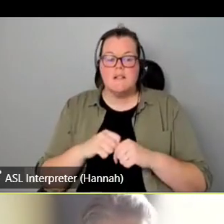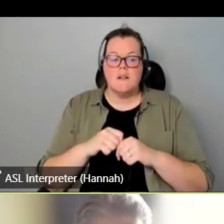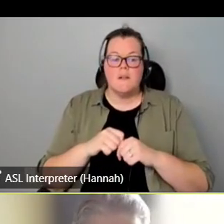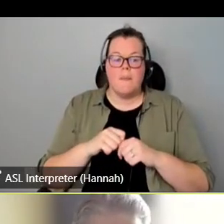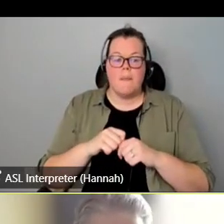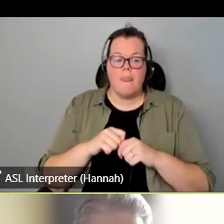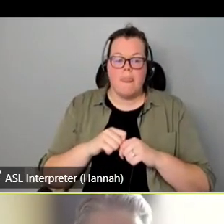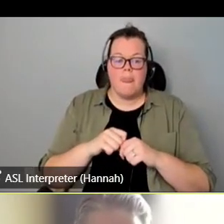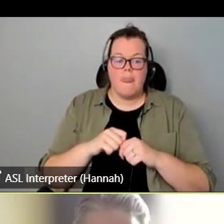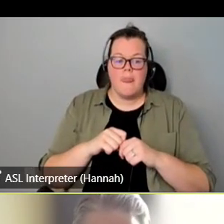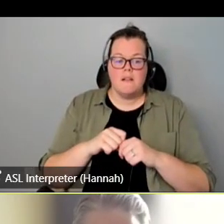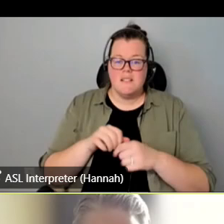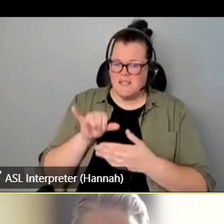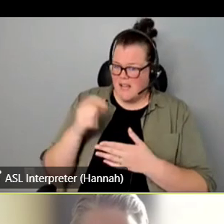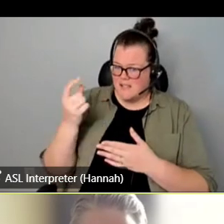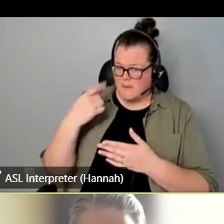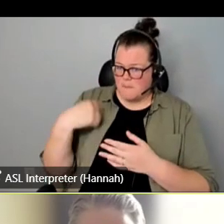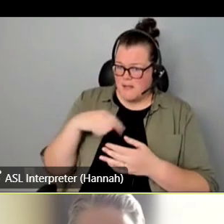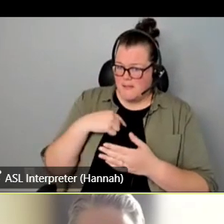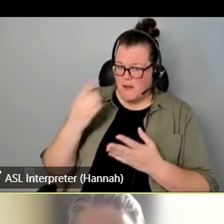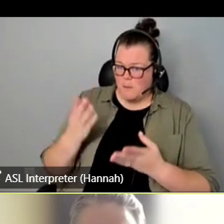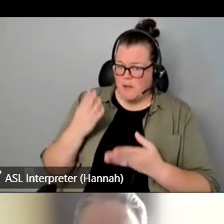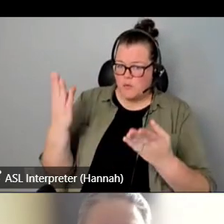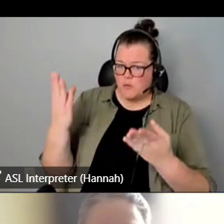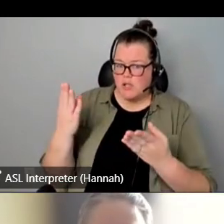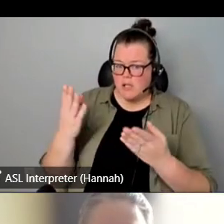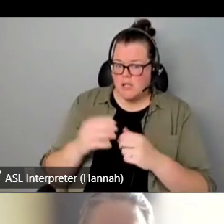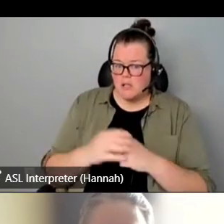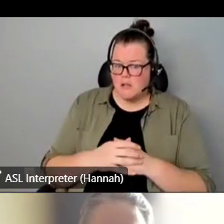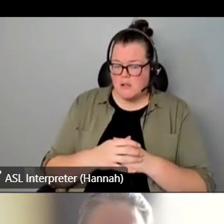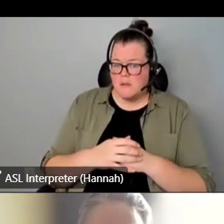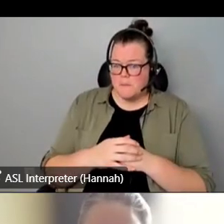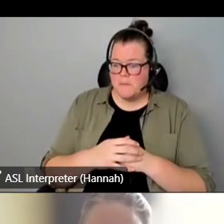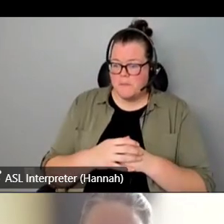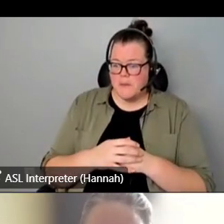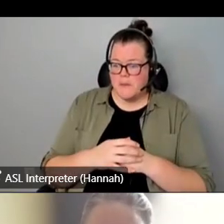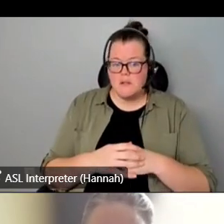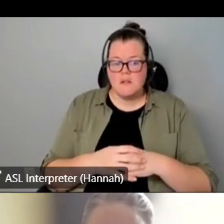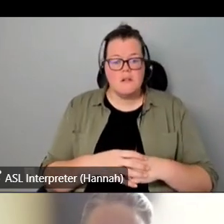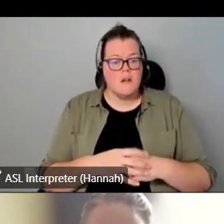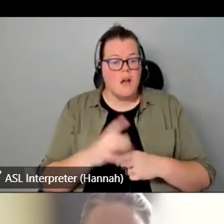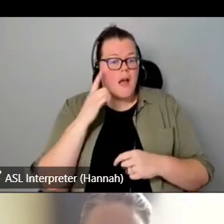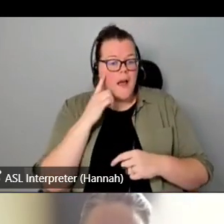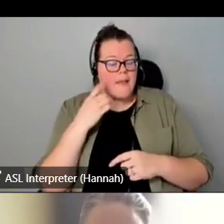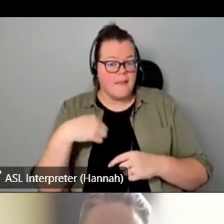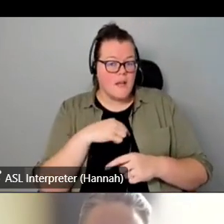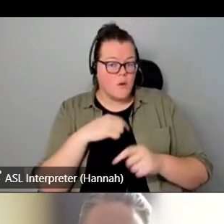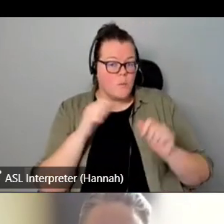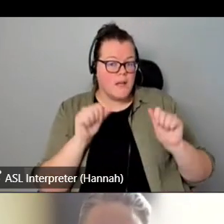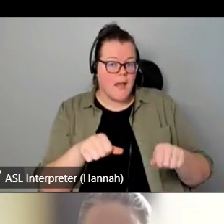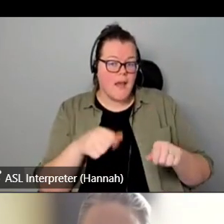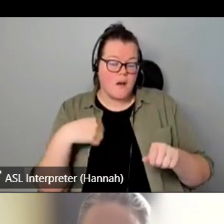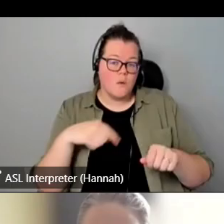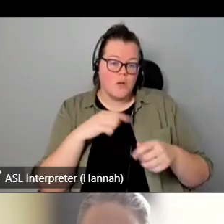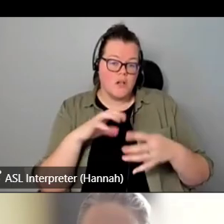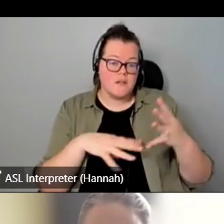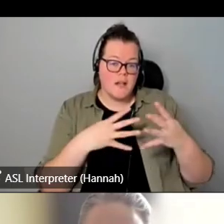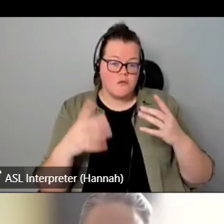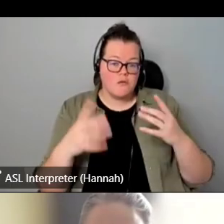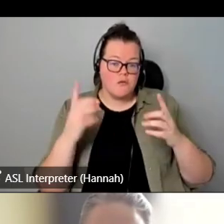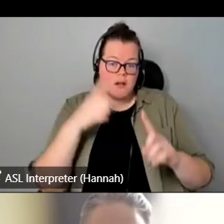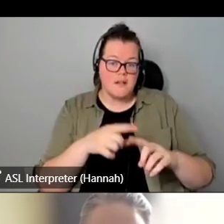is that something that we motion about? I Or think can we we can just do it? share. This is Mike. I think we can do that. We're scheduled until 3:30, so I think